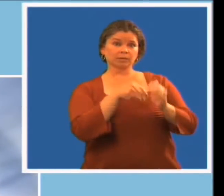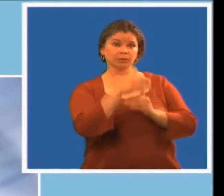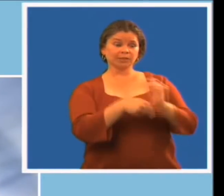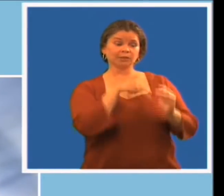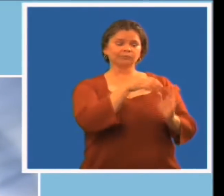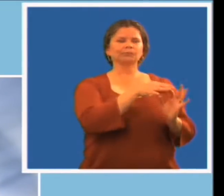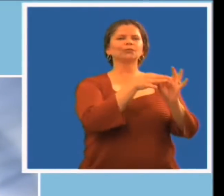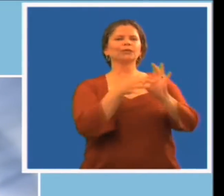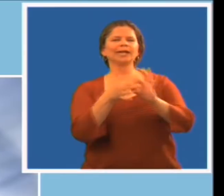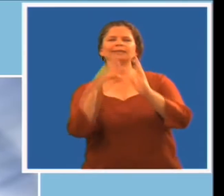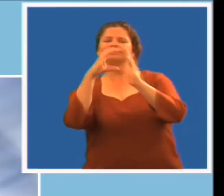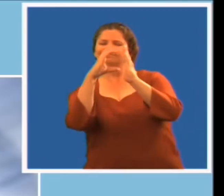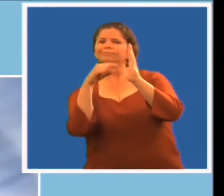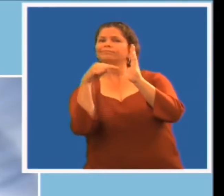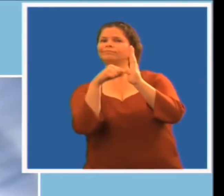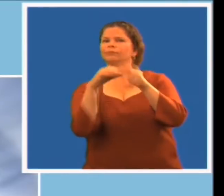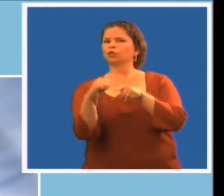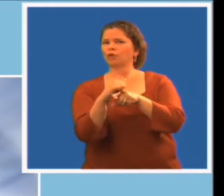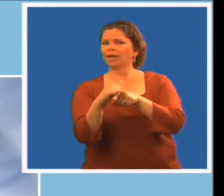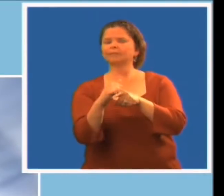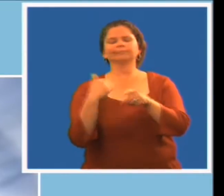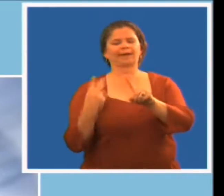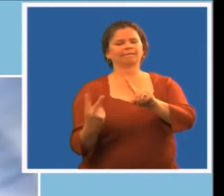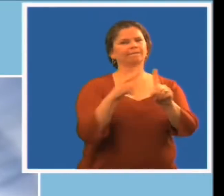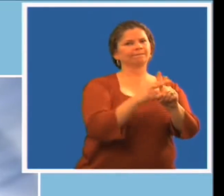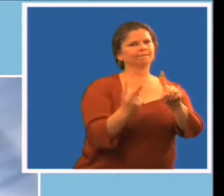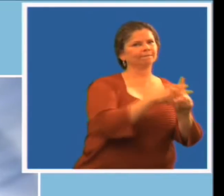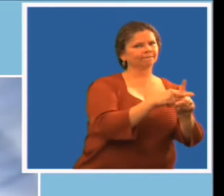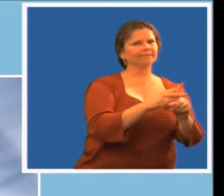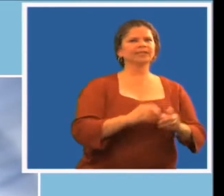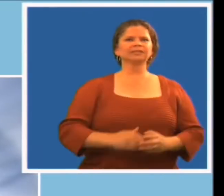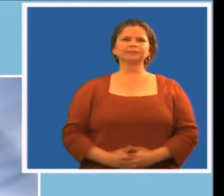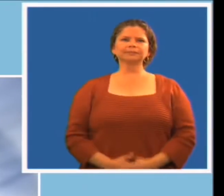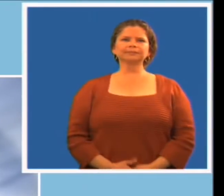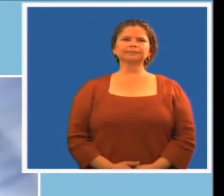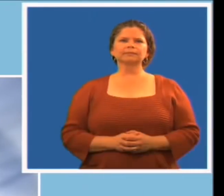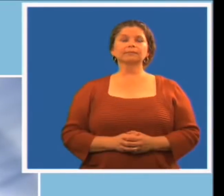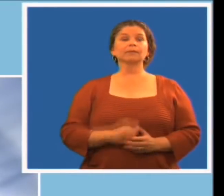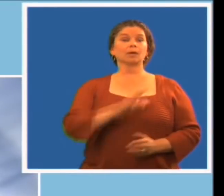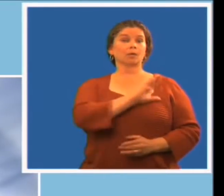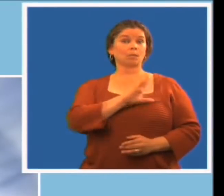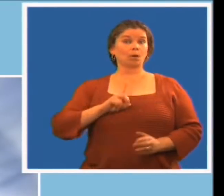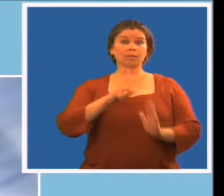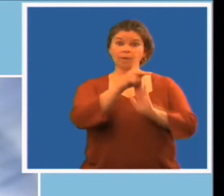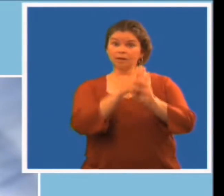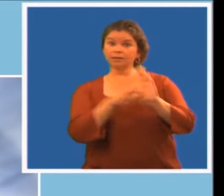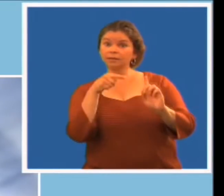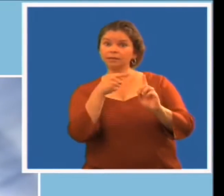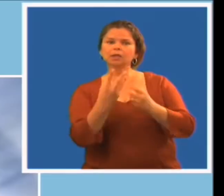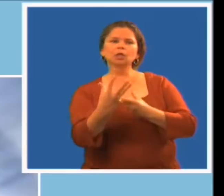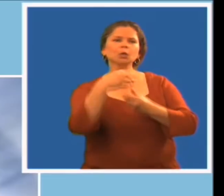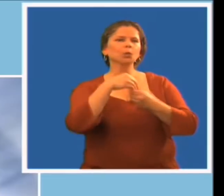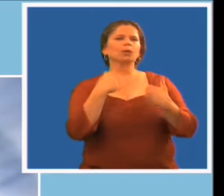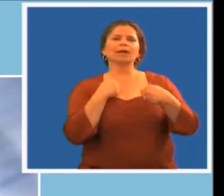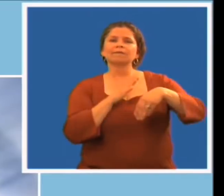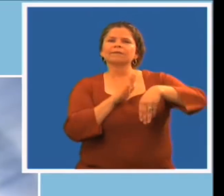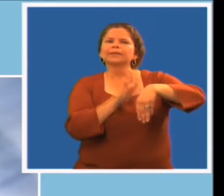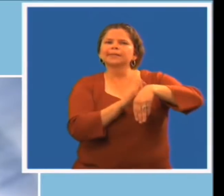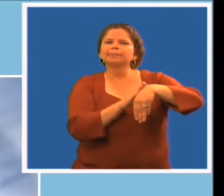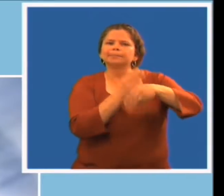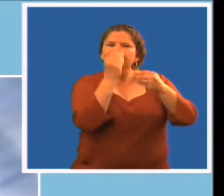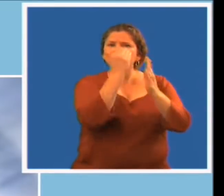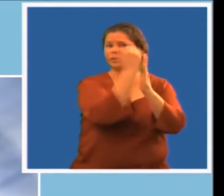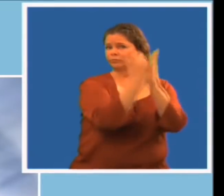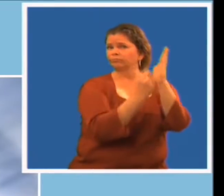policies, you will find quick tip reference sheets that will serve as a reminder of this training going forward. Be sure to ask